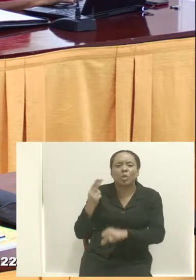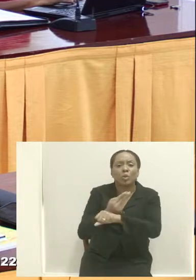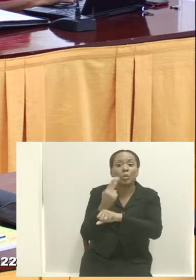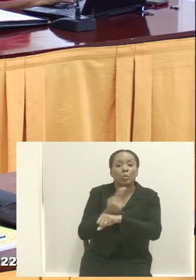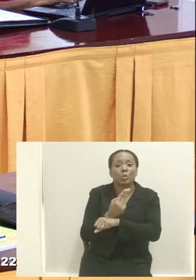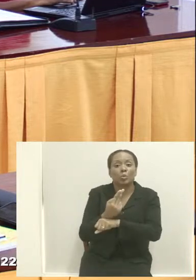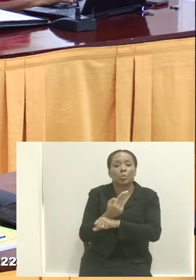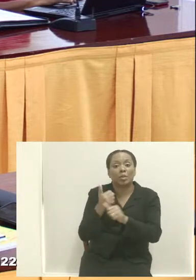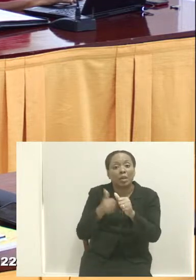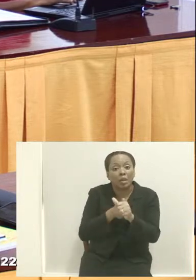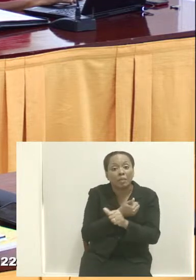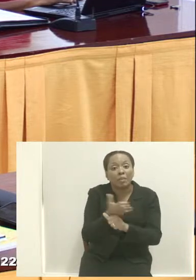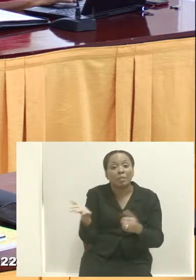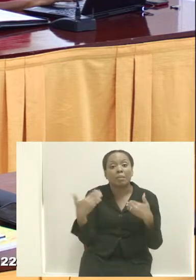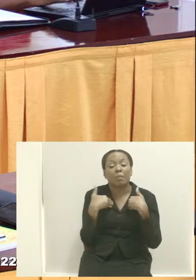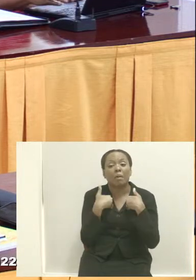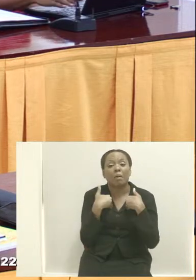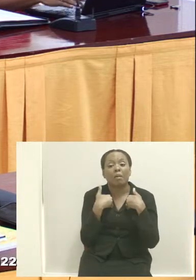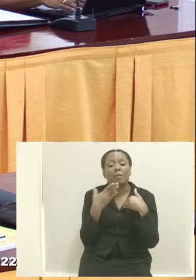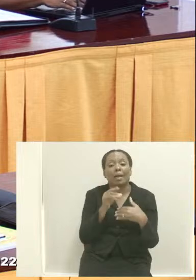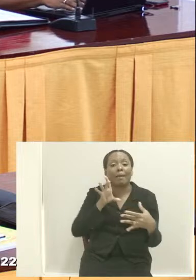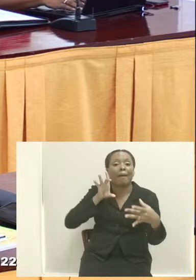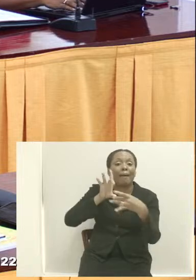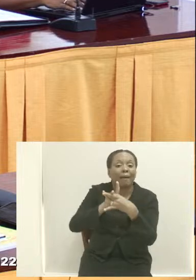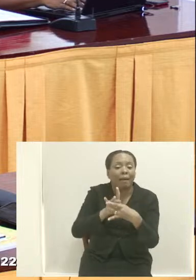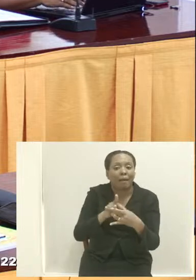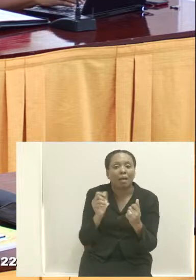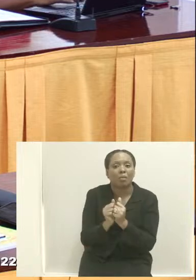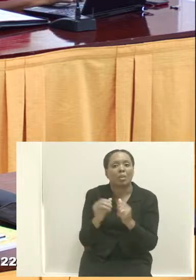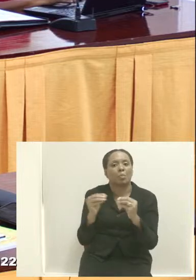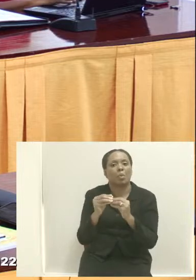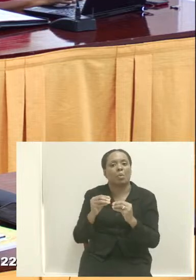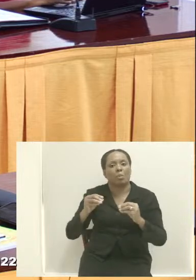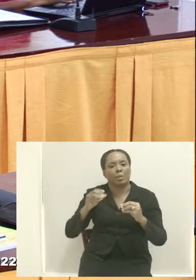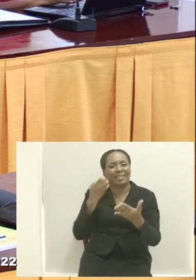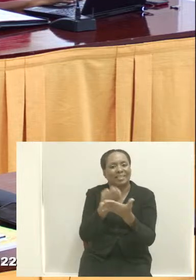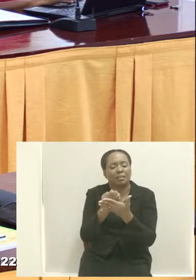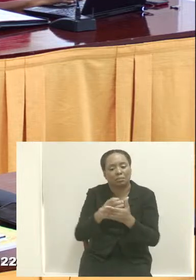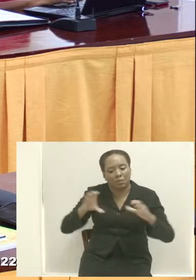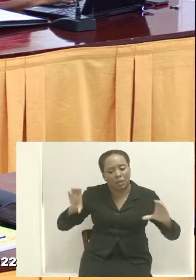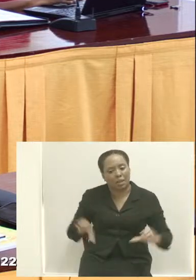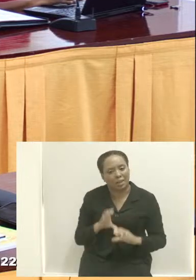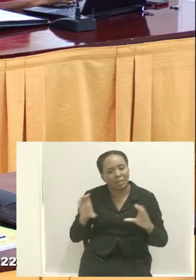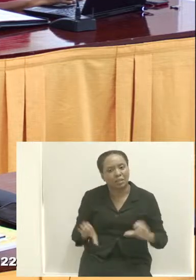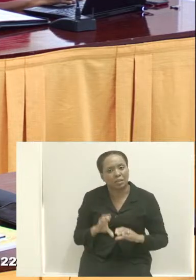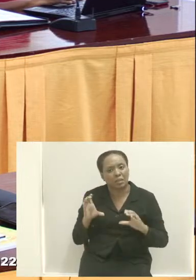the activity that has made people move